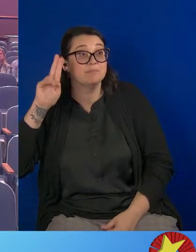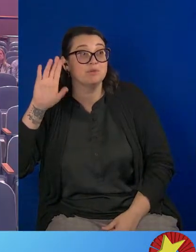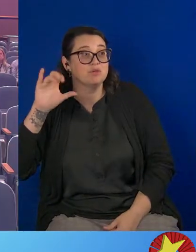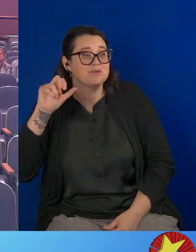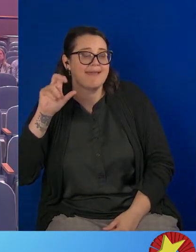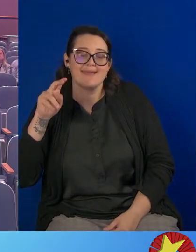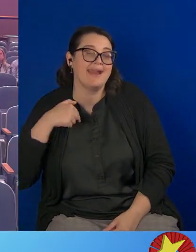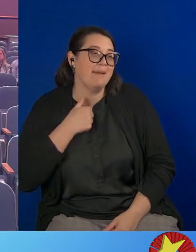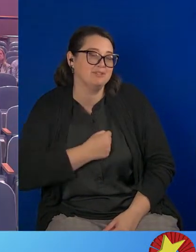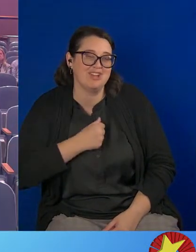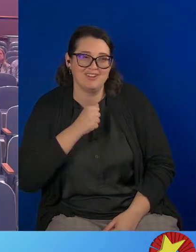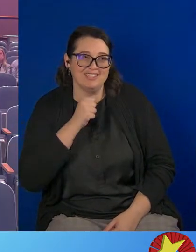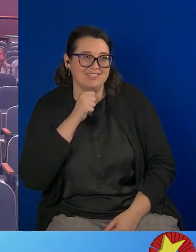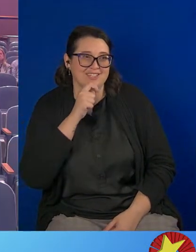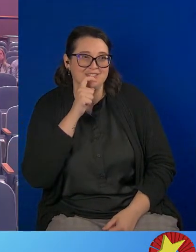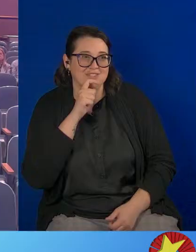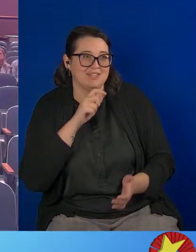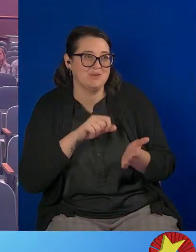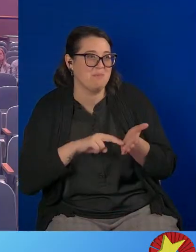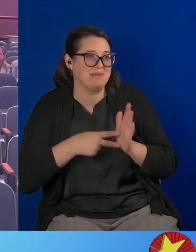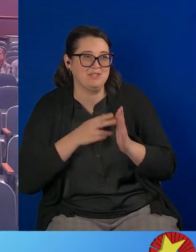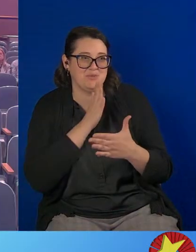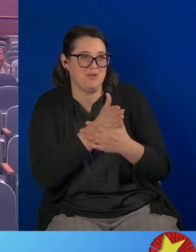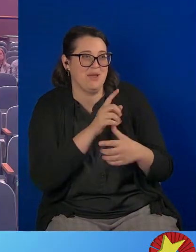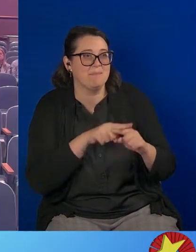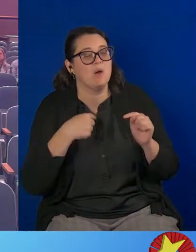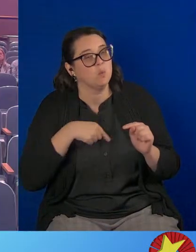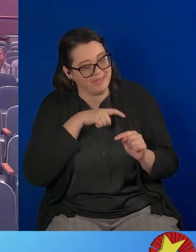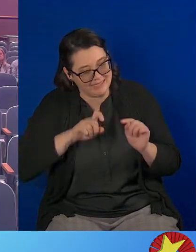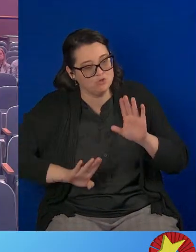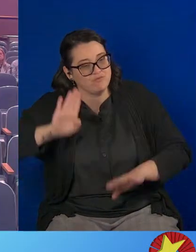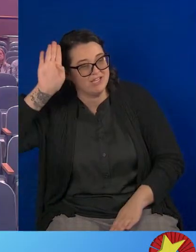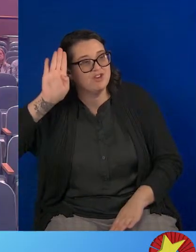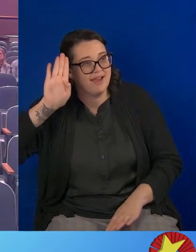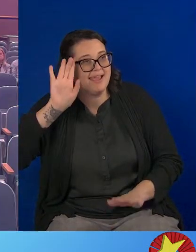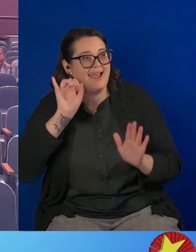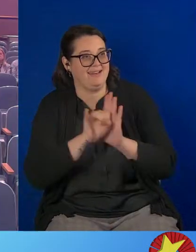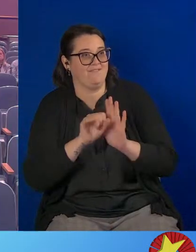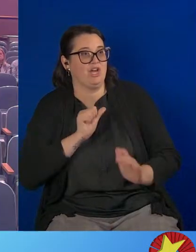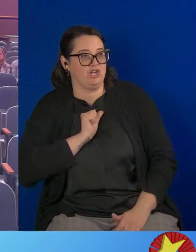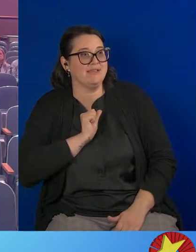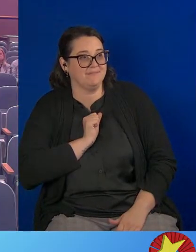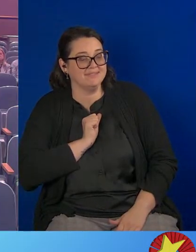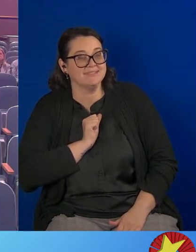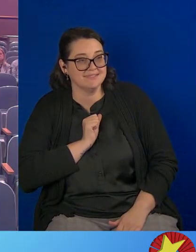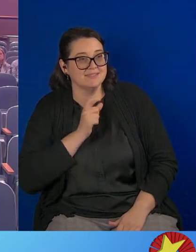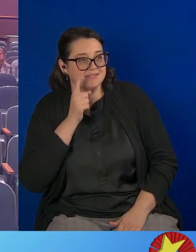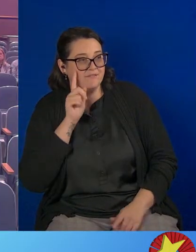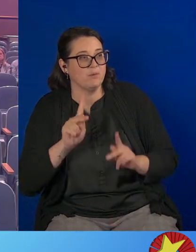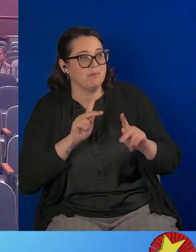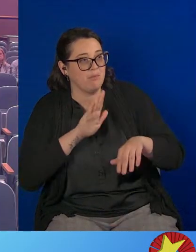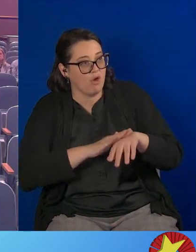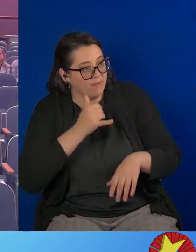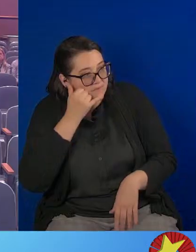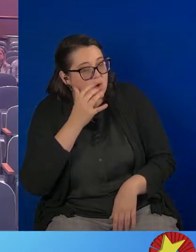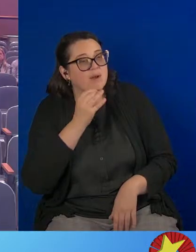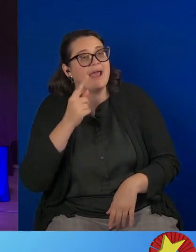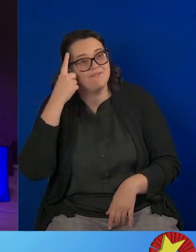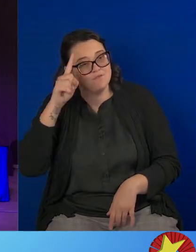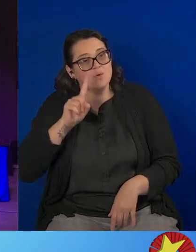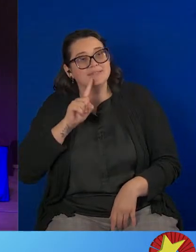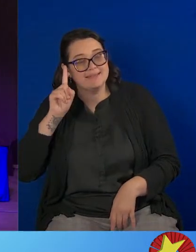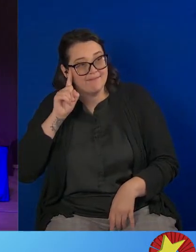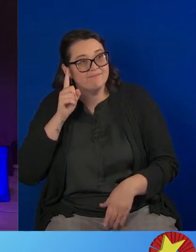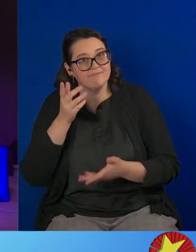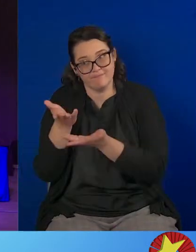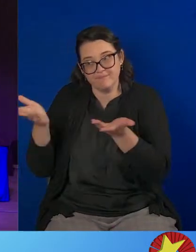interrupt, but we do need to be raising our hands and identifying ourselves again for people on the phone and for our deaf